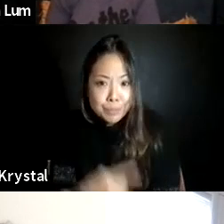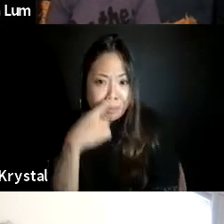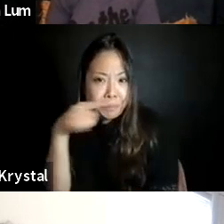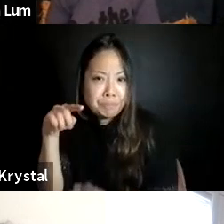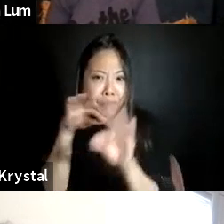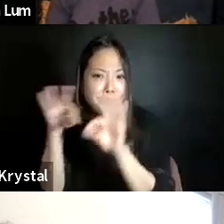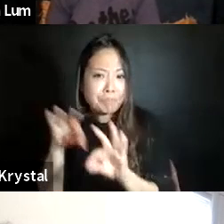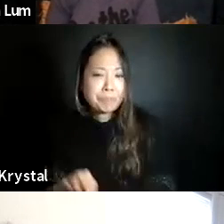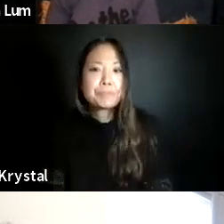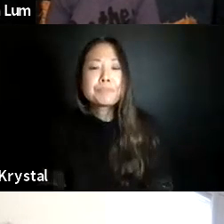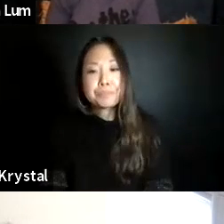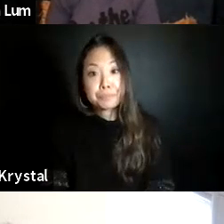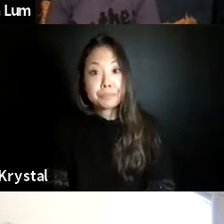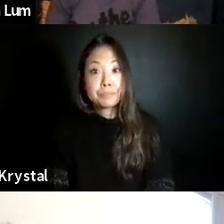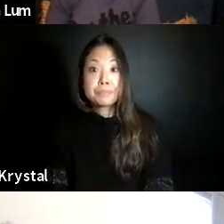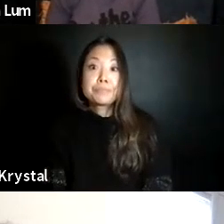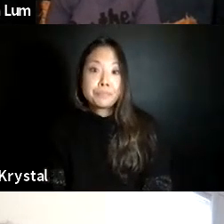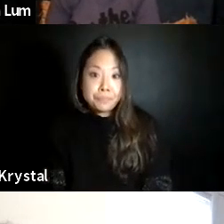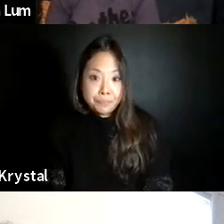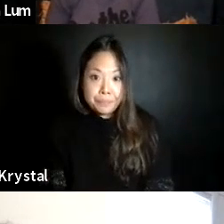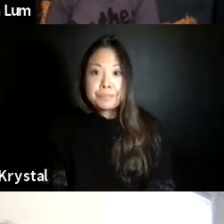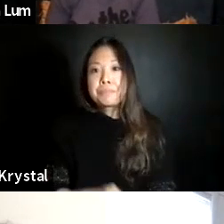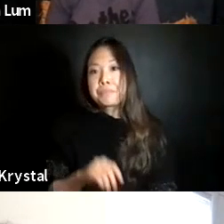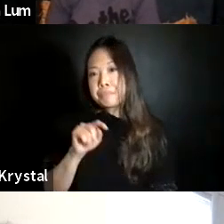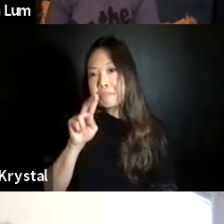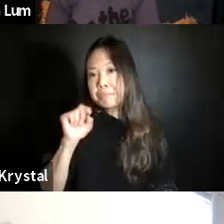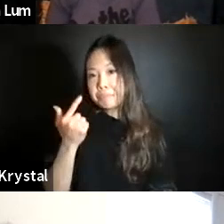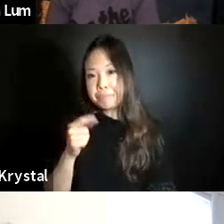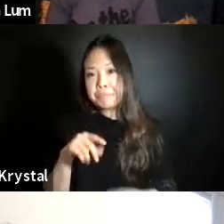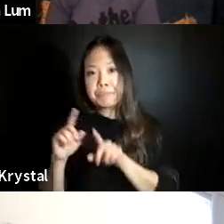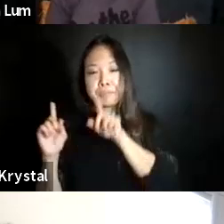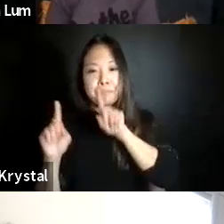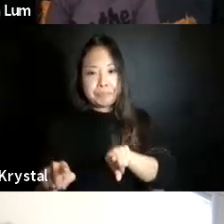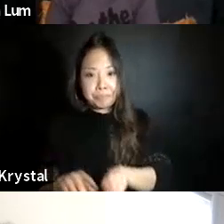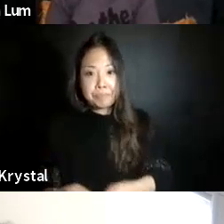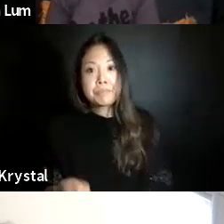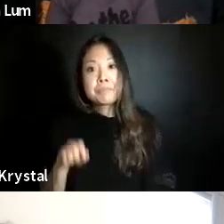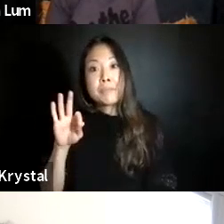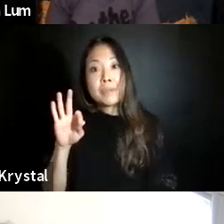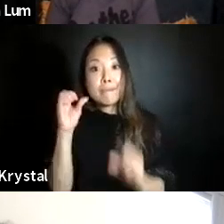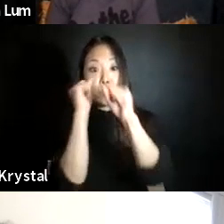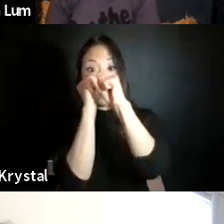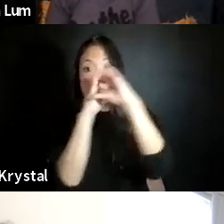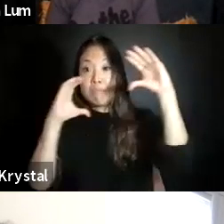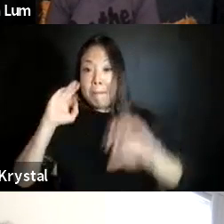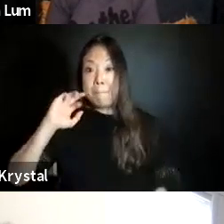If we look at a map Yeah, and just look at 4 tiers, yeah.